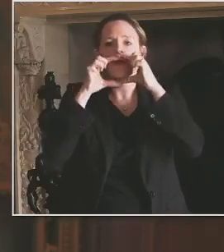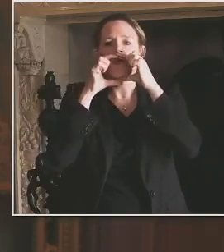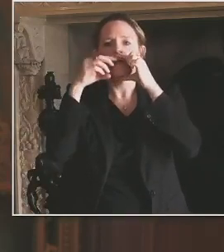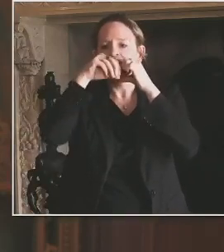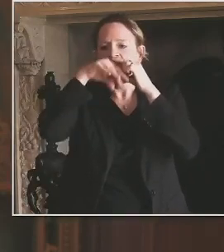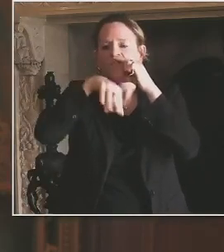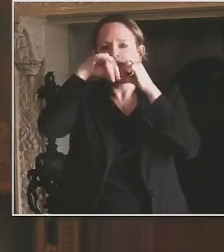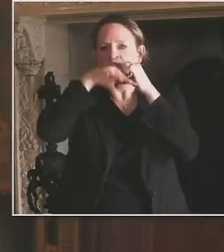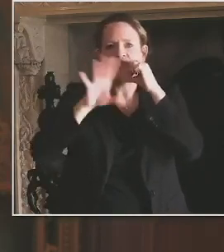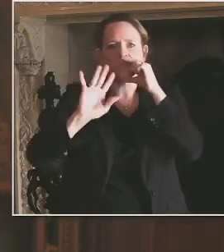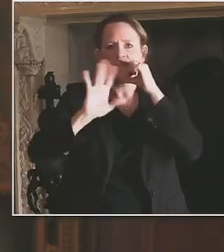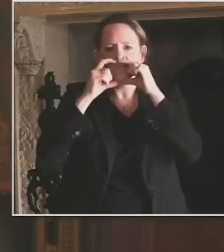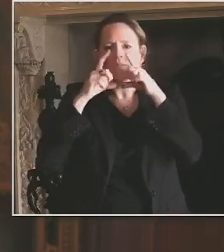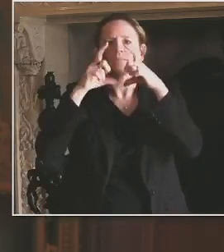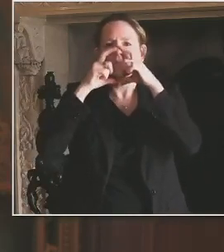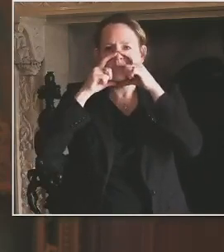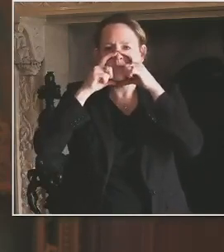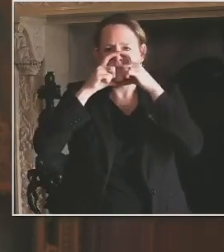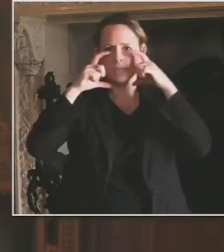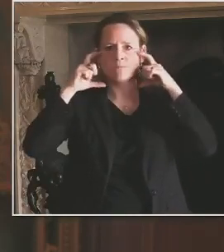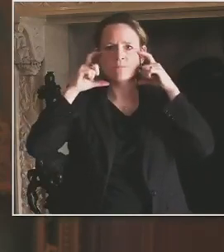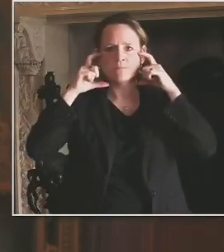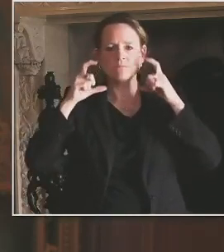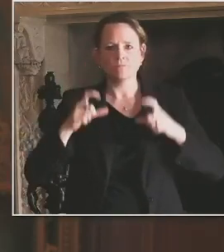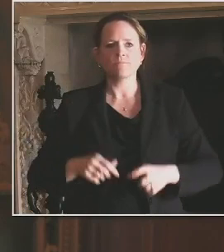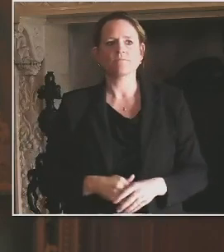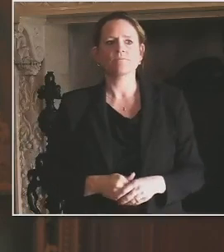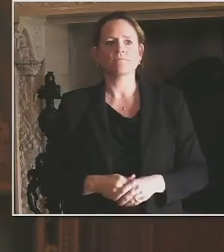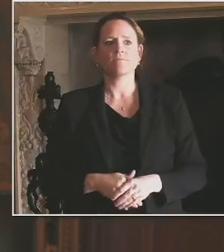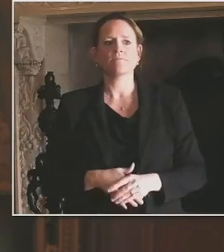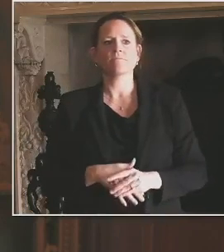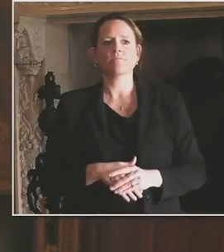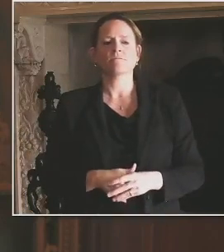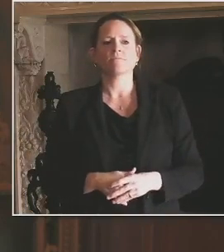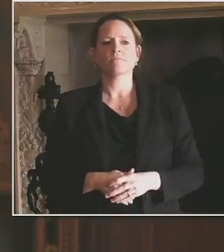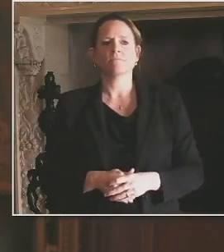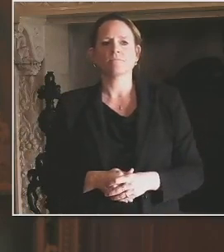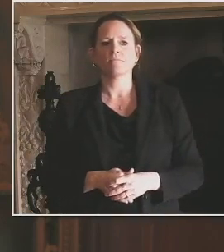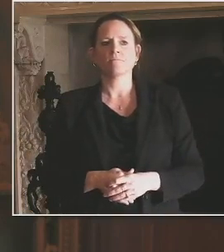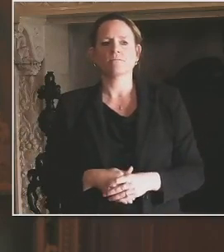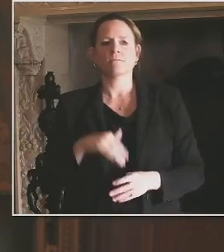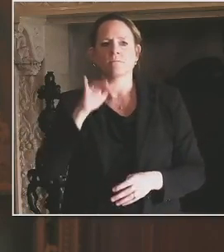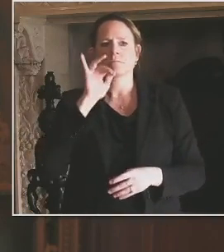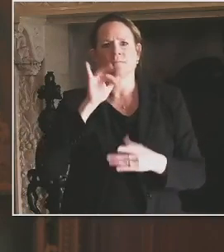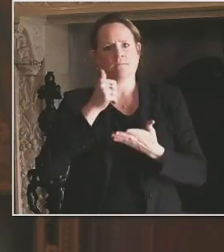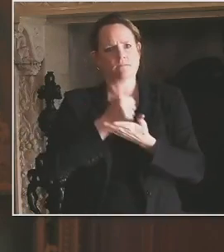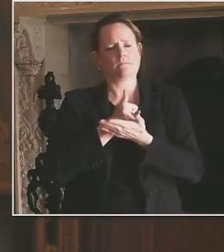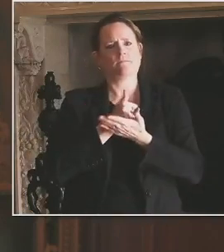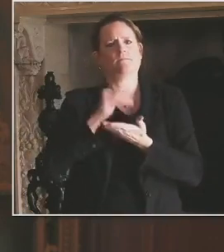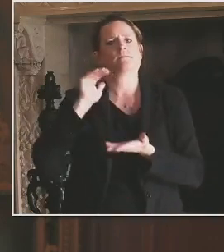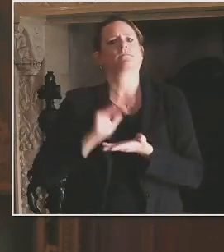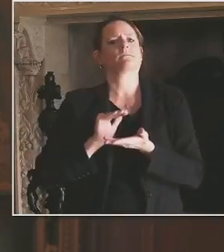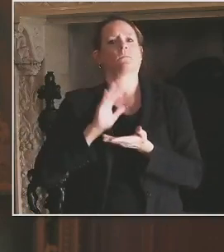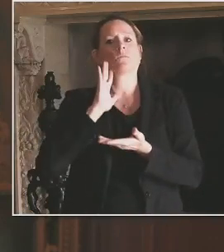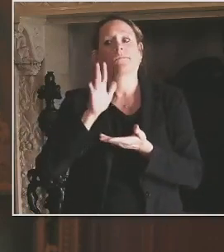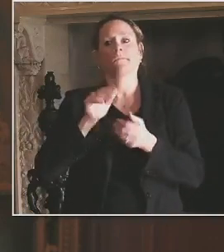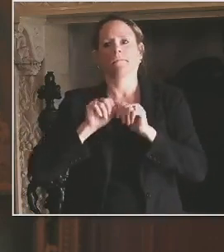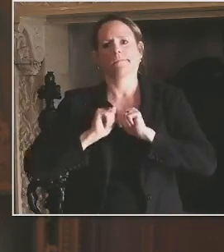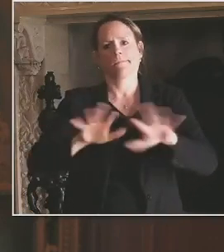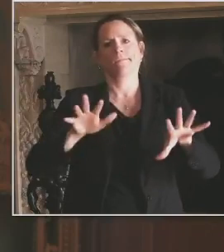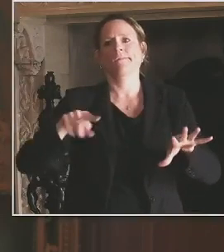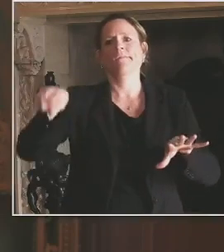even if it's cloth and homemade, can have a big impact on that. So I would just say, consistency in wearing a clean mask,